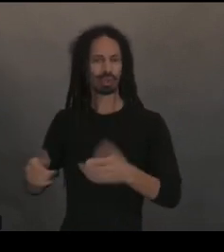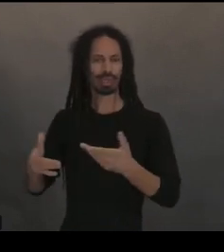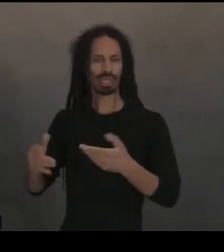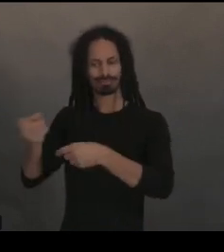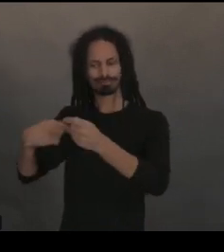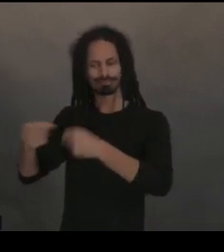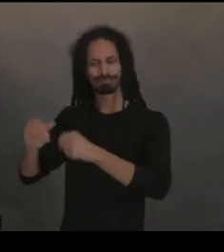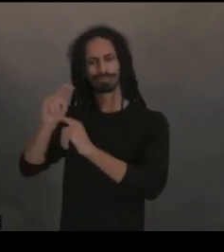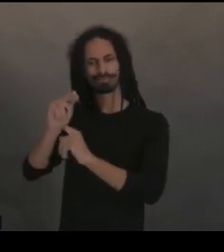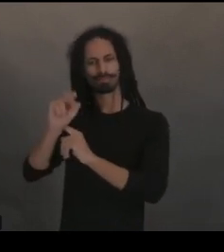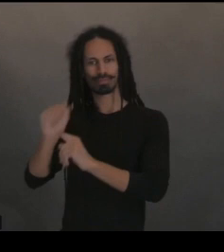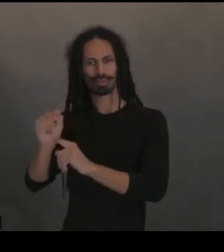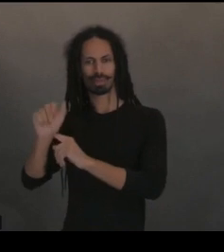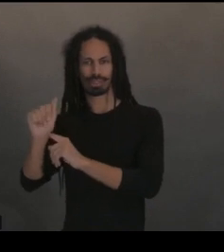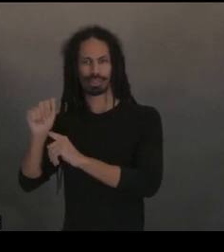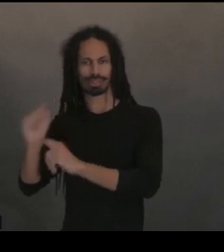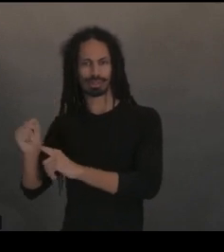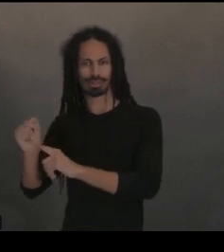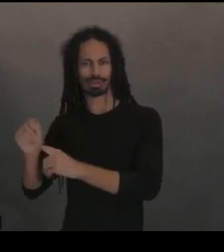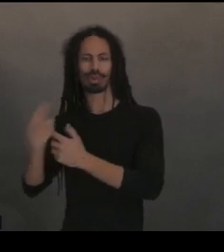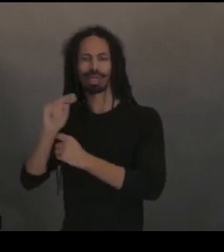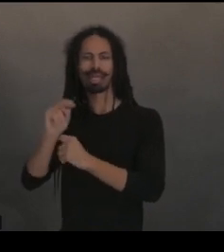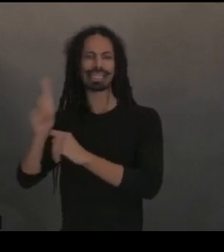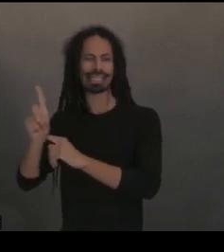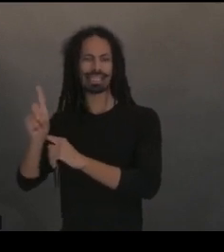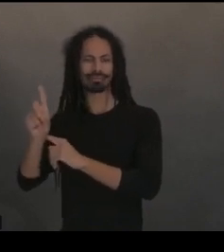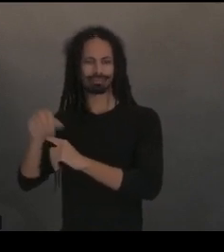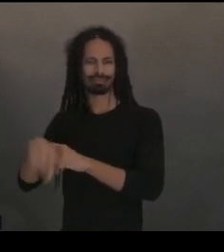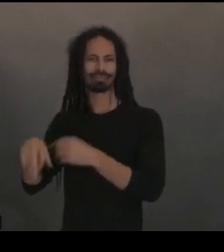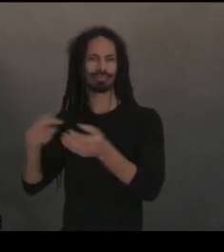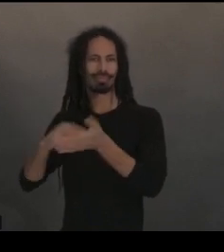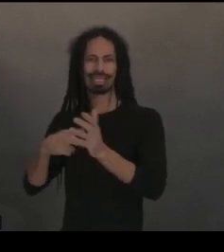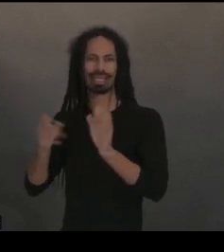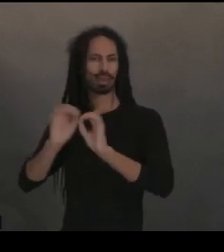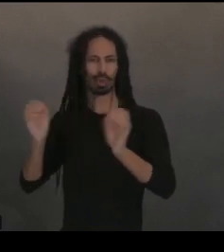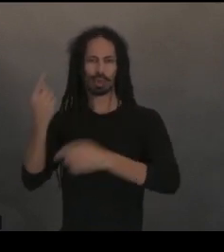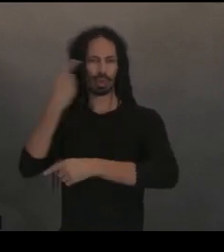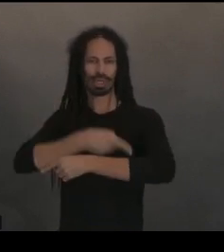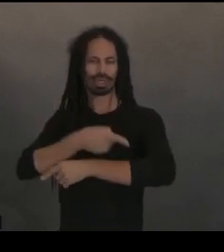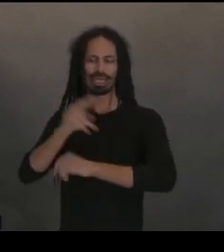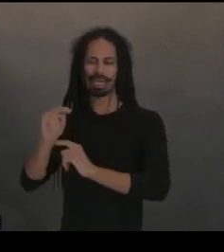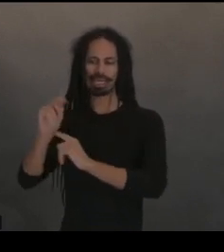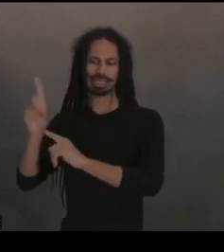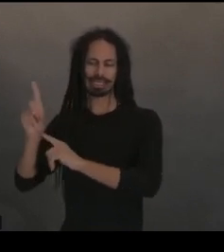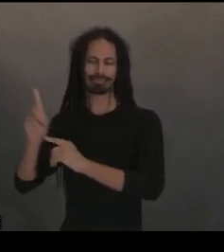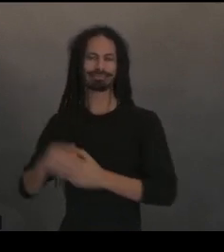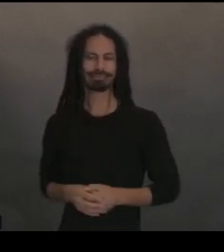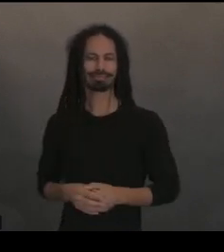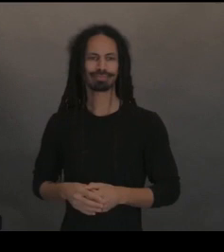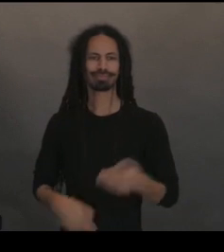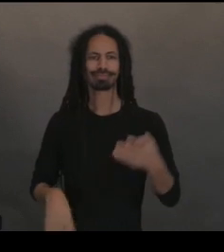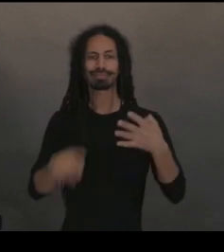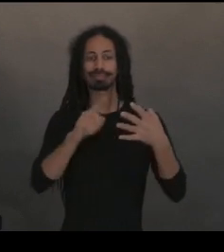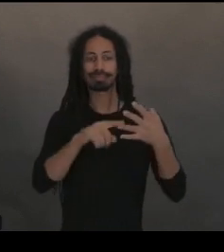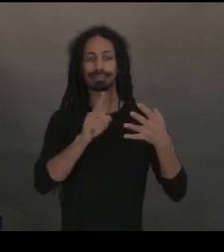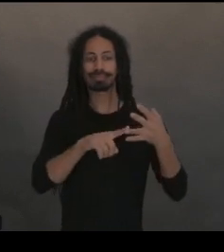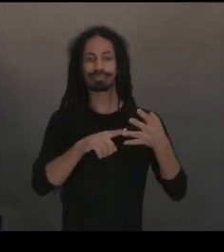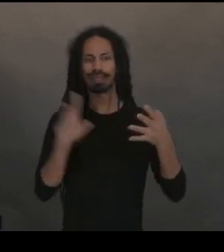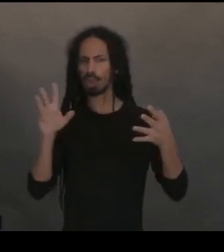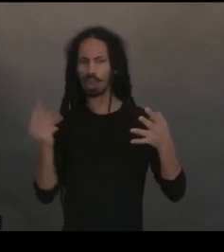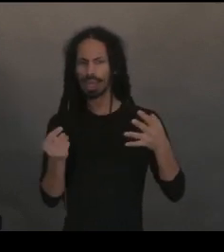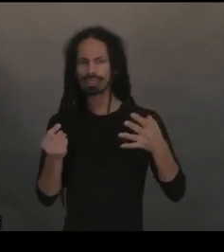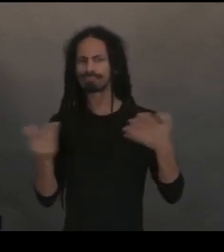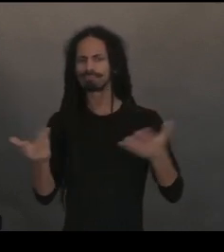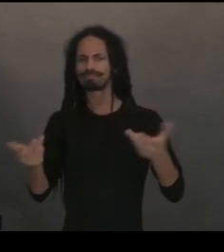N.D. which means no date in APA. And the what? What is this work called? The title of the